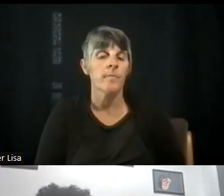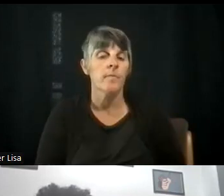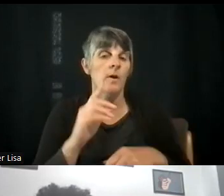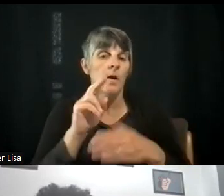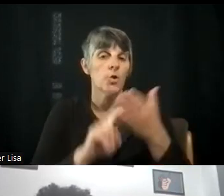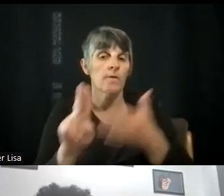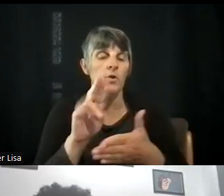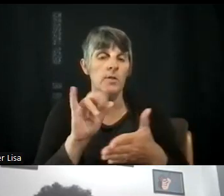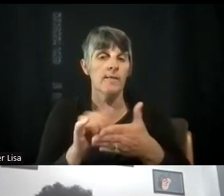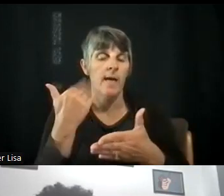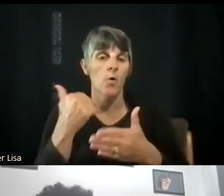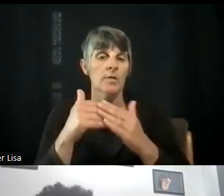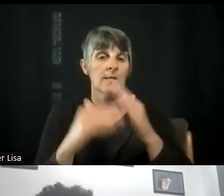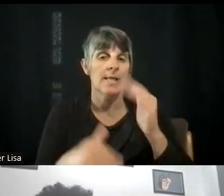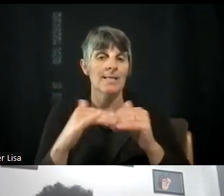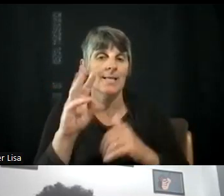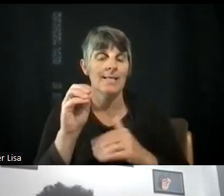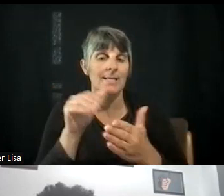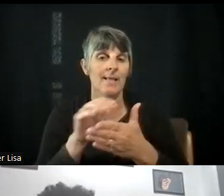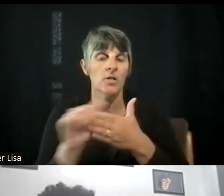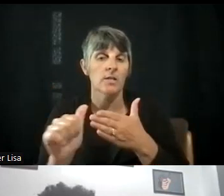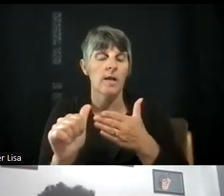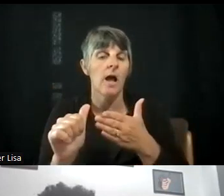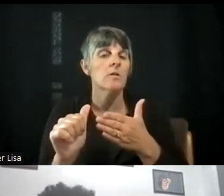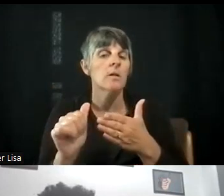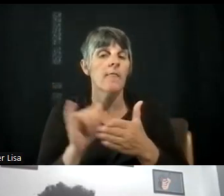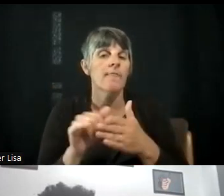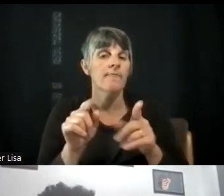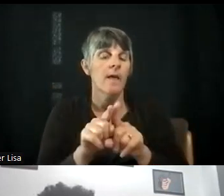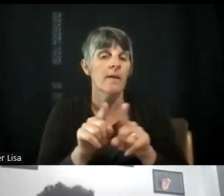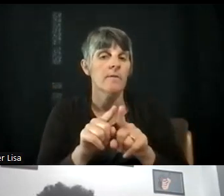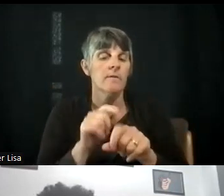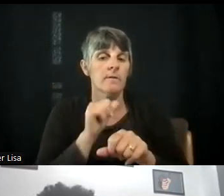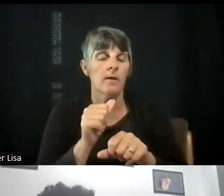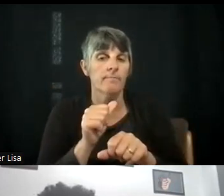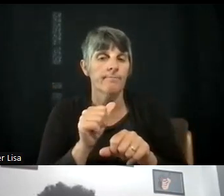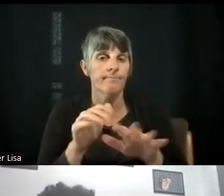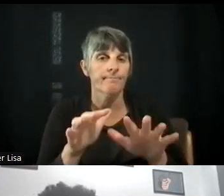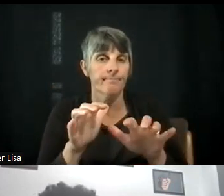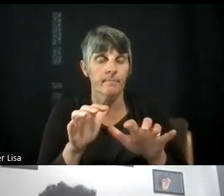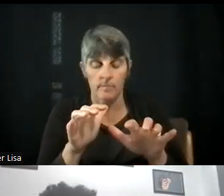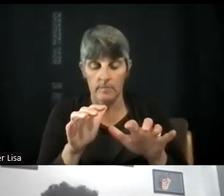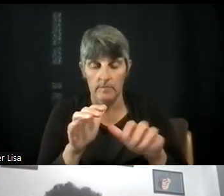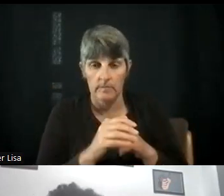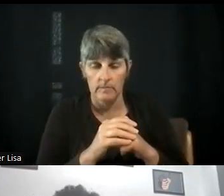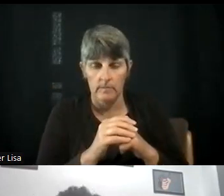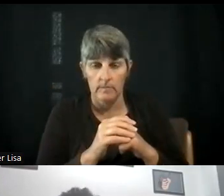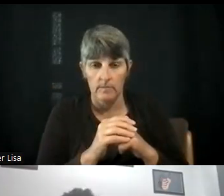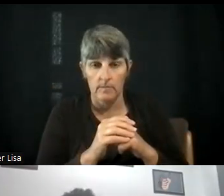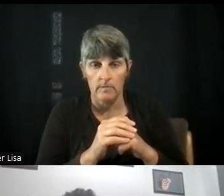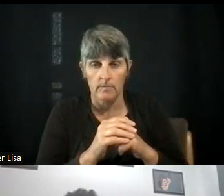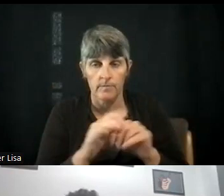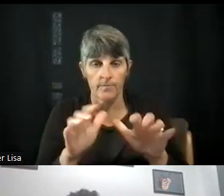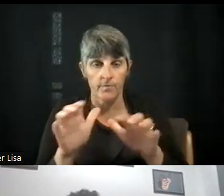that was less than $60,000. And that even seems small. It was